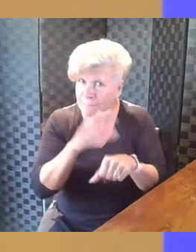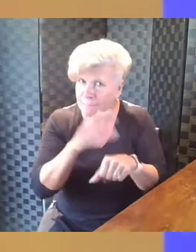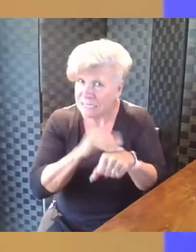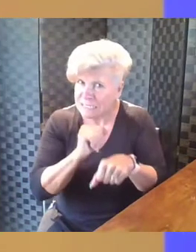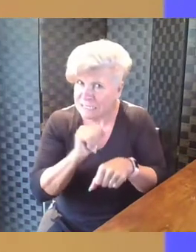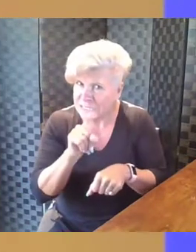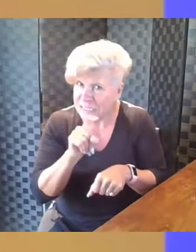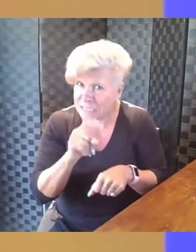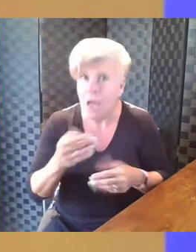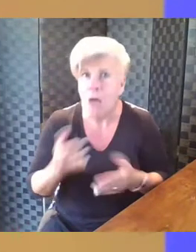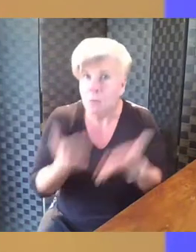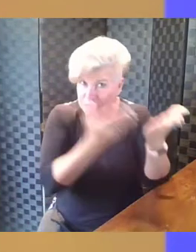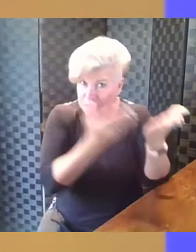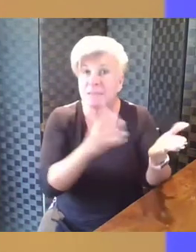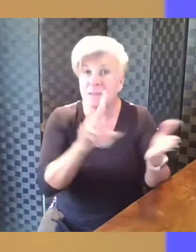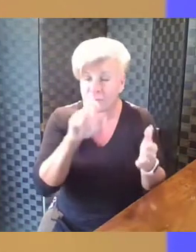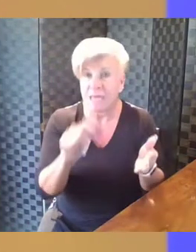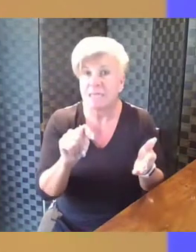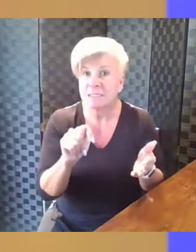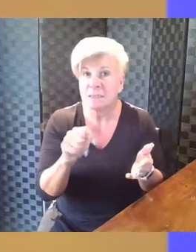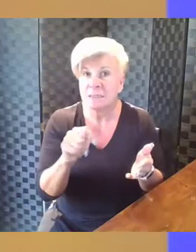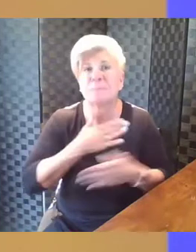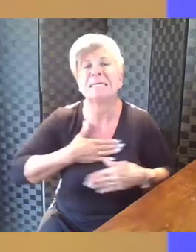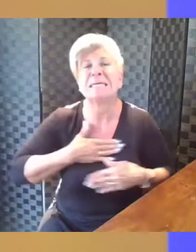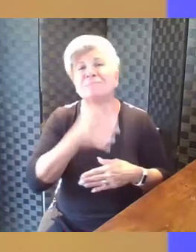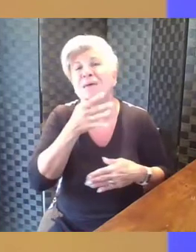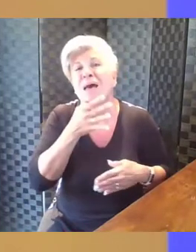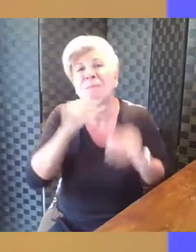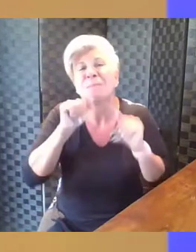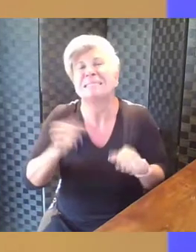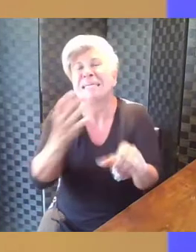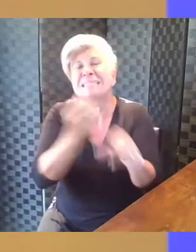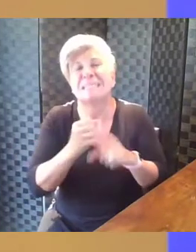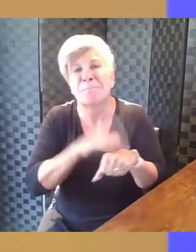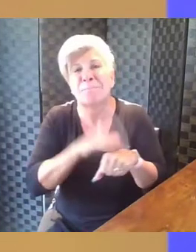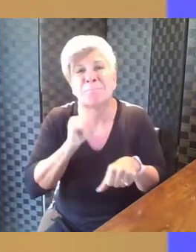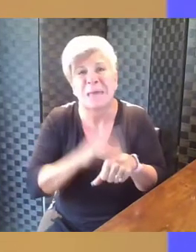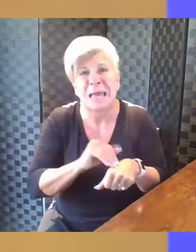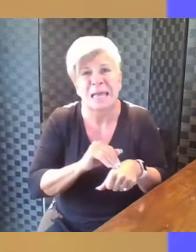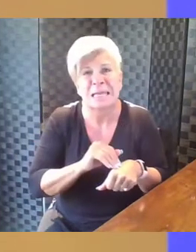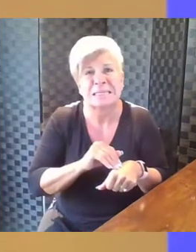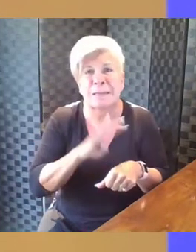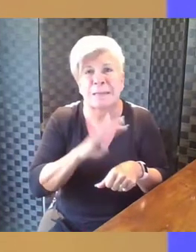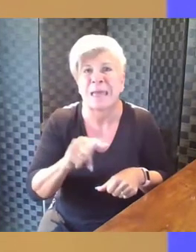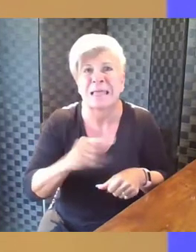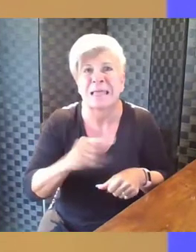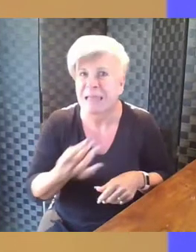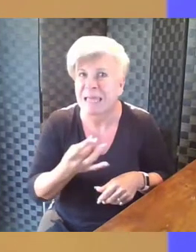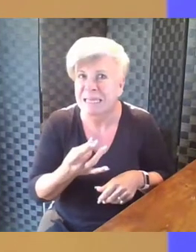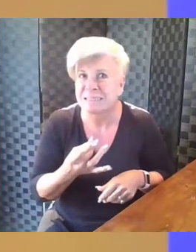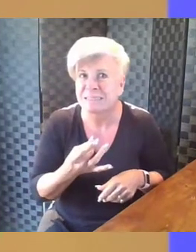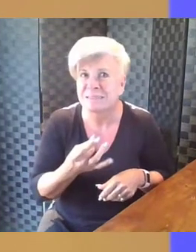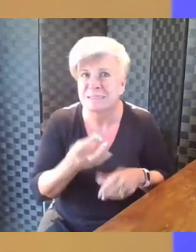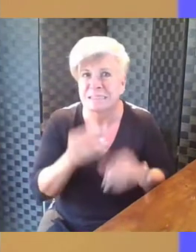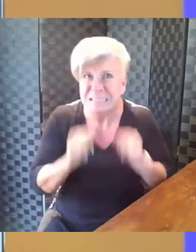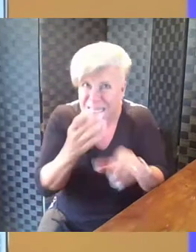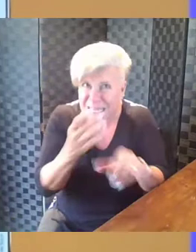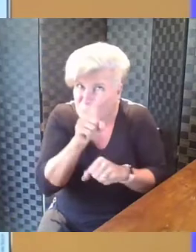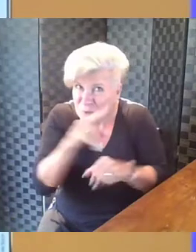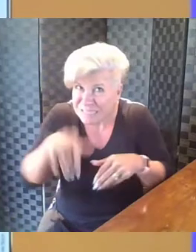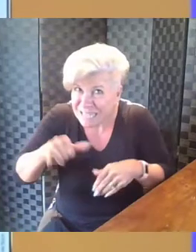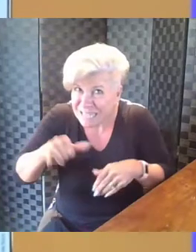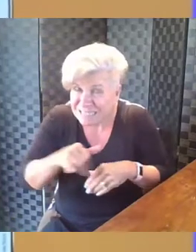pet? I will take it to the vet. Please, Mom, can I get a pet? I bet I will like it. Can I get